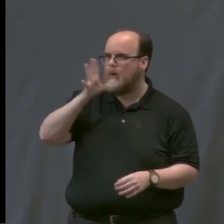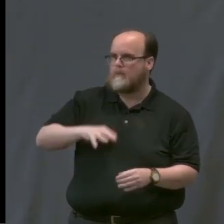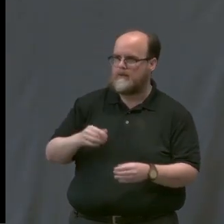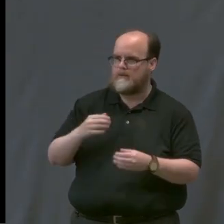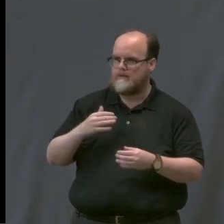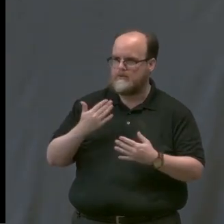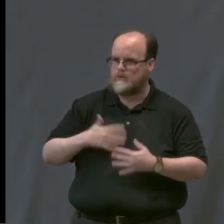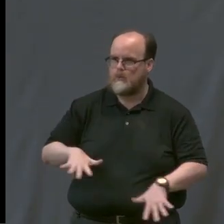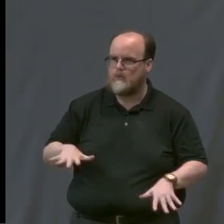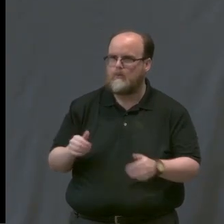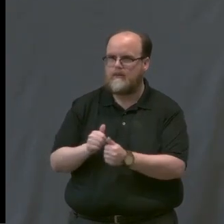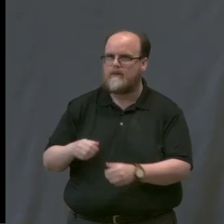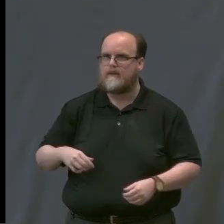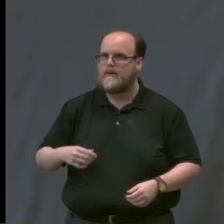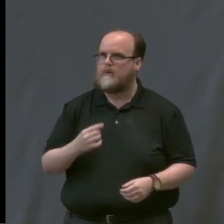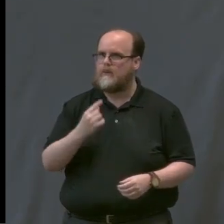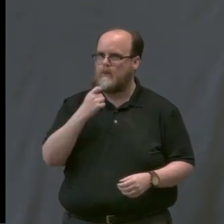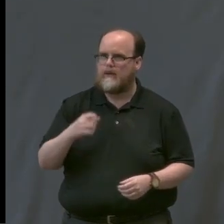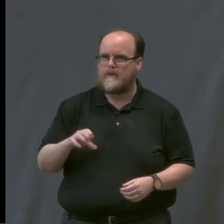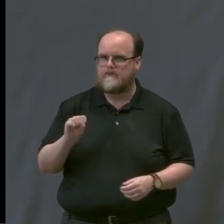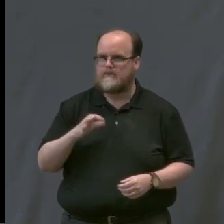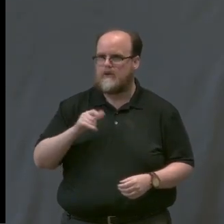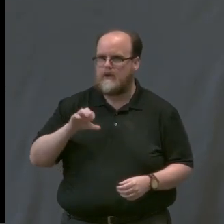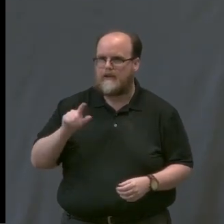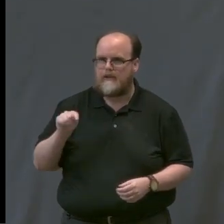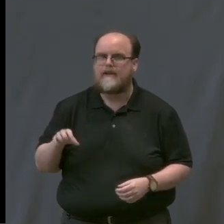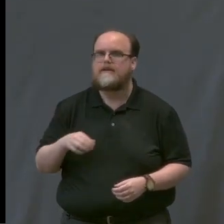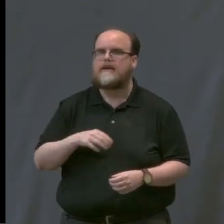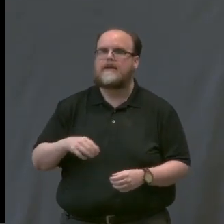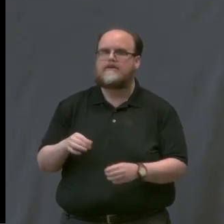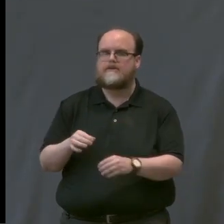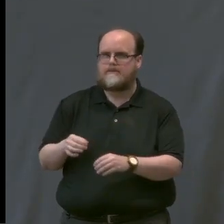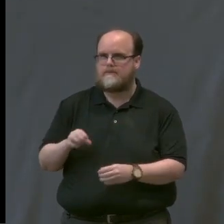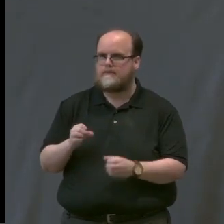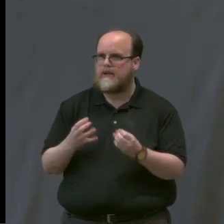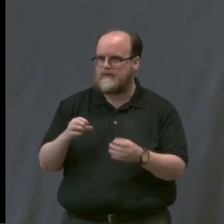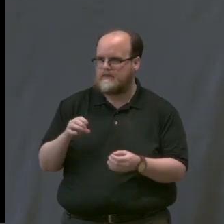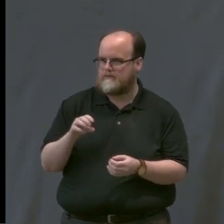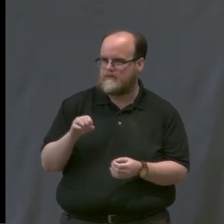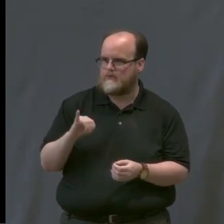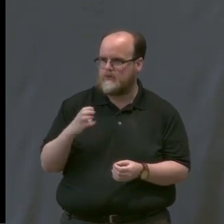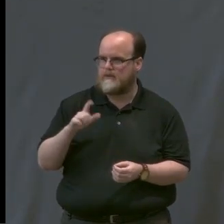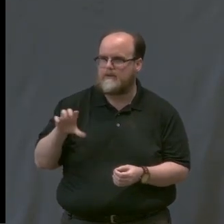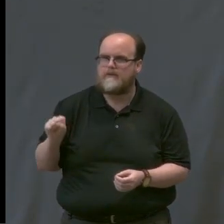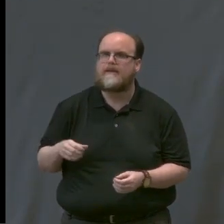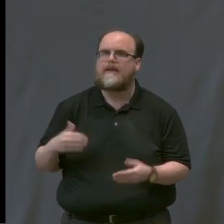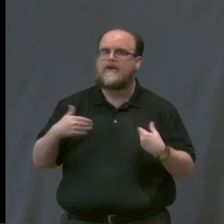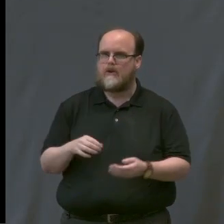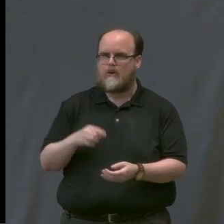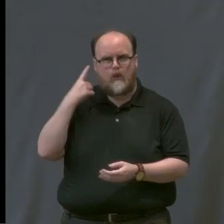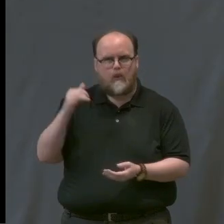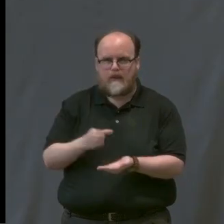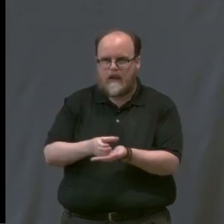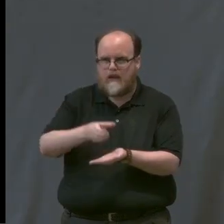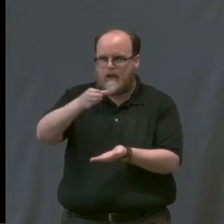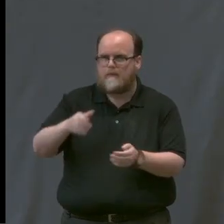and adorned with gold and precious stones and pearls, having in her hand a golden cup full of abominations and